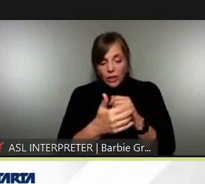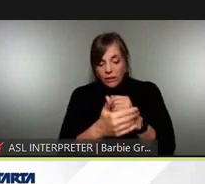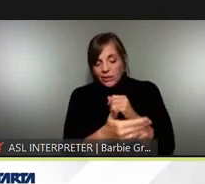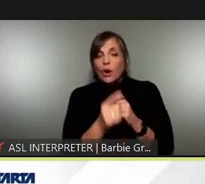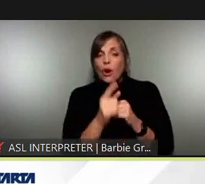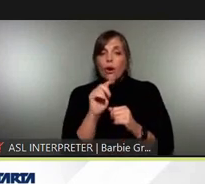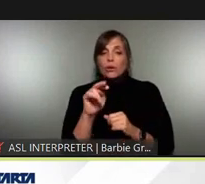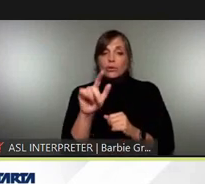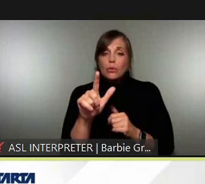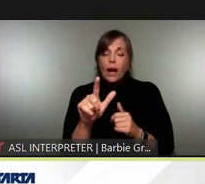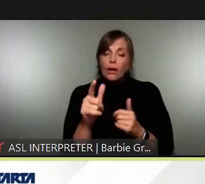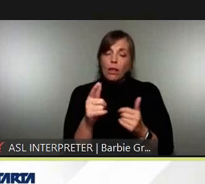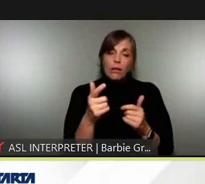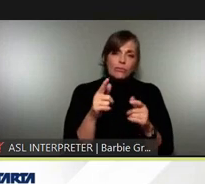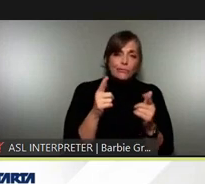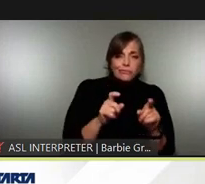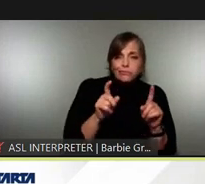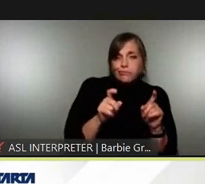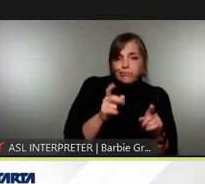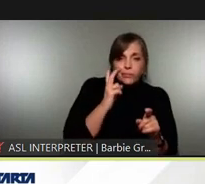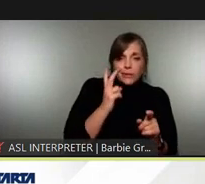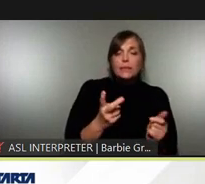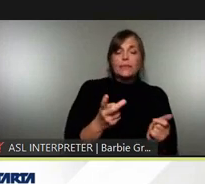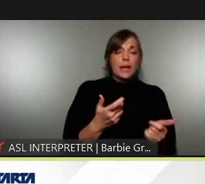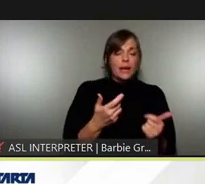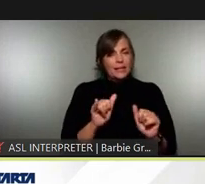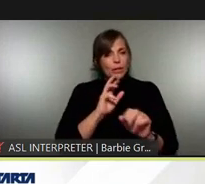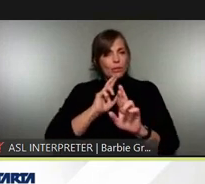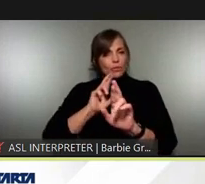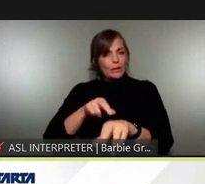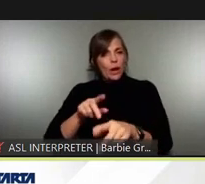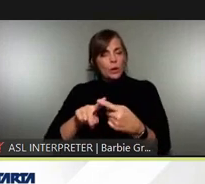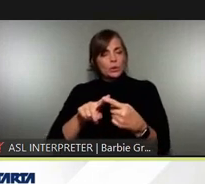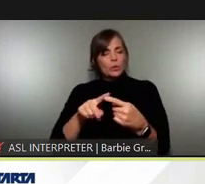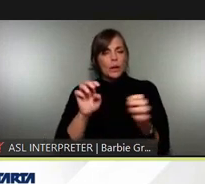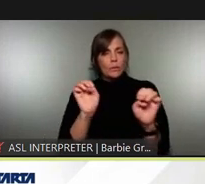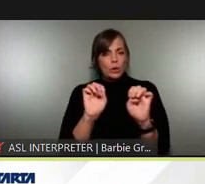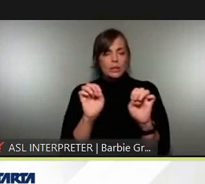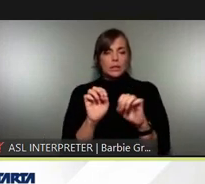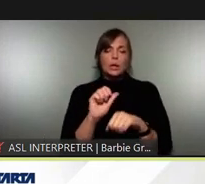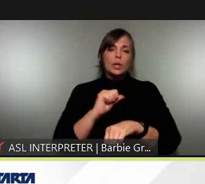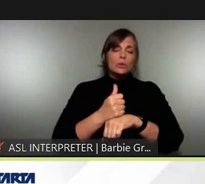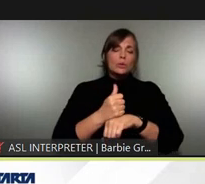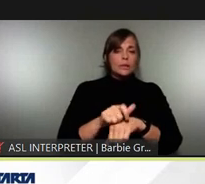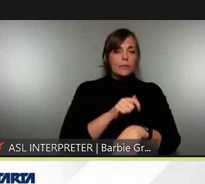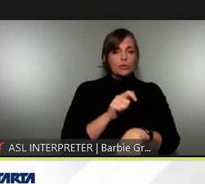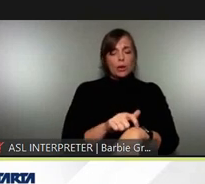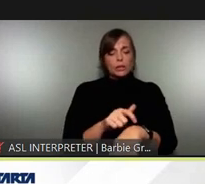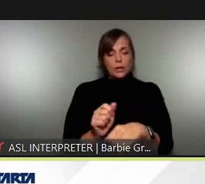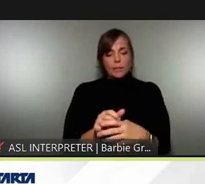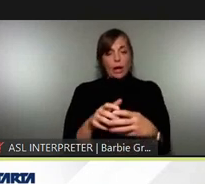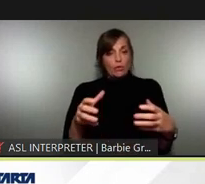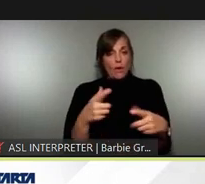emergency situation, and to be able to establish this long term and even grow from it is really